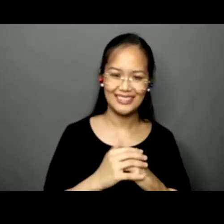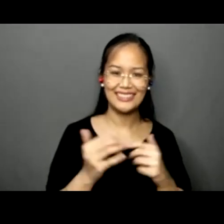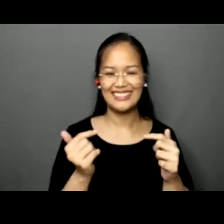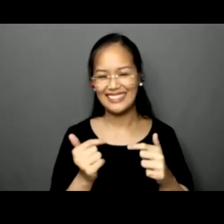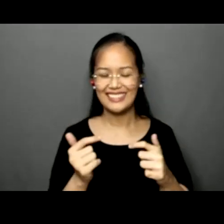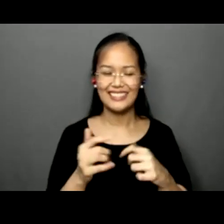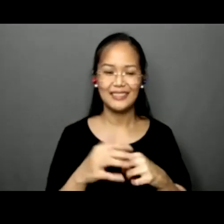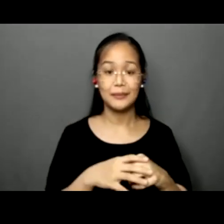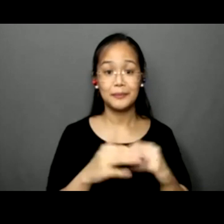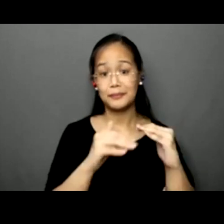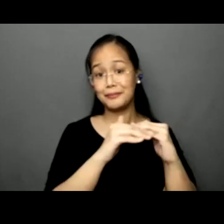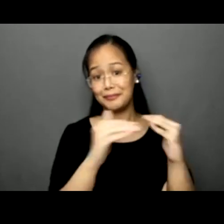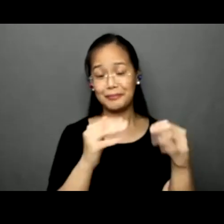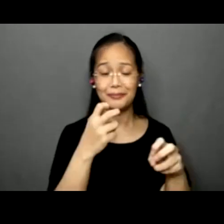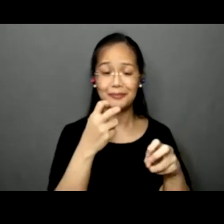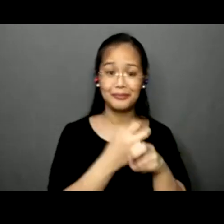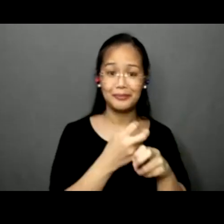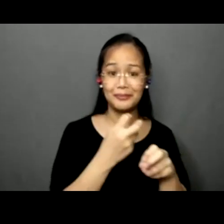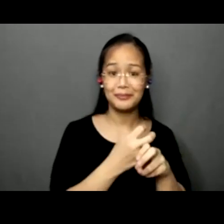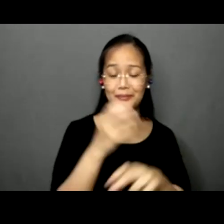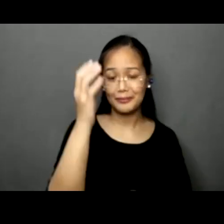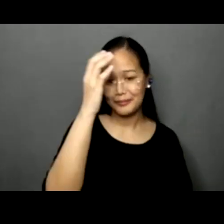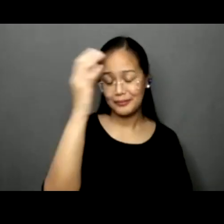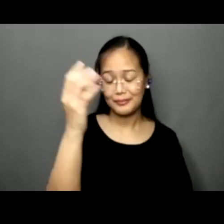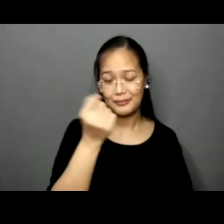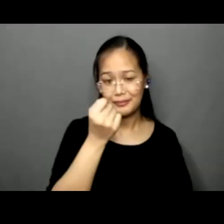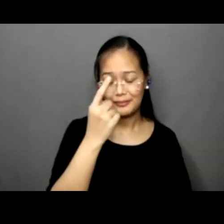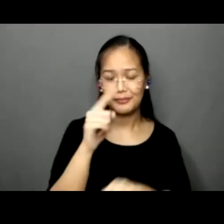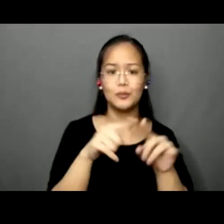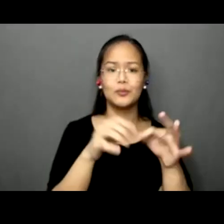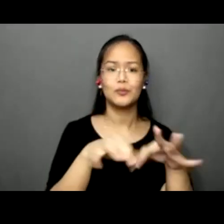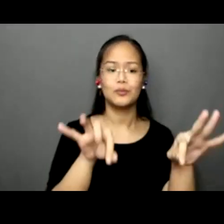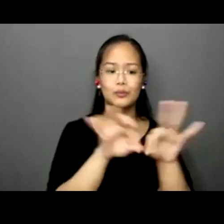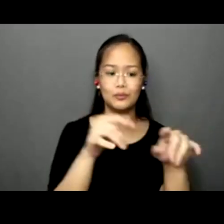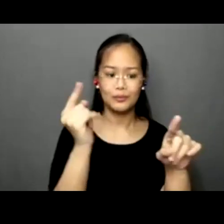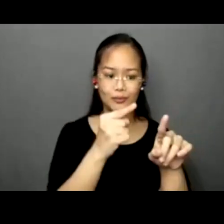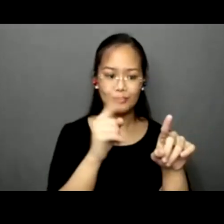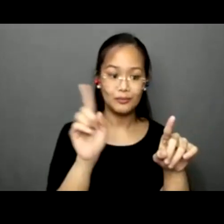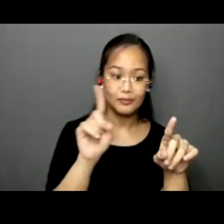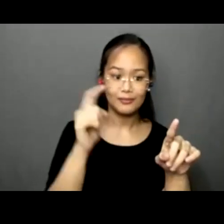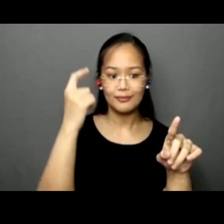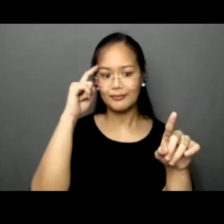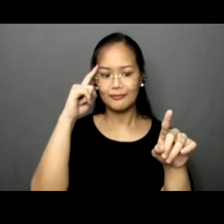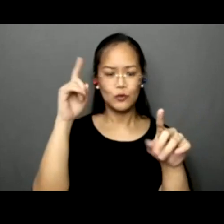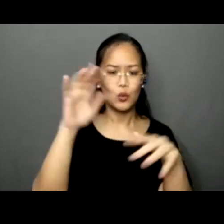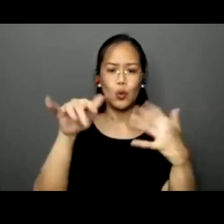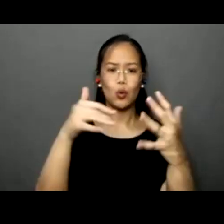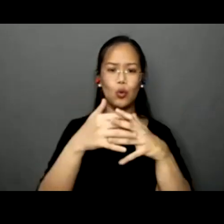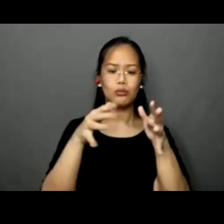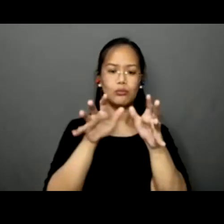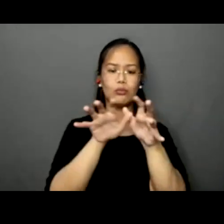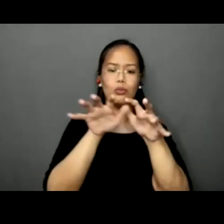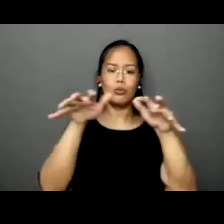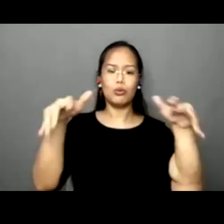Sustainability is a very difficult concept at times to get, but the important part to really get here is that it's looking at everything as a whole. We really